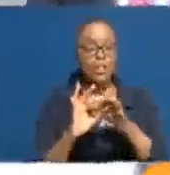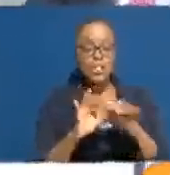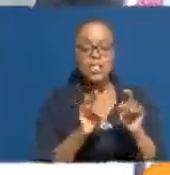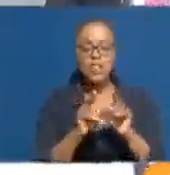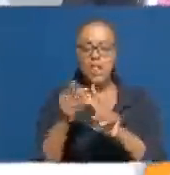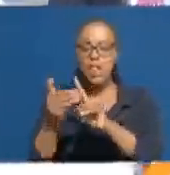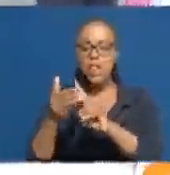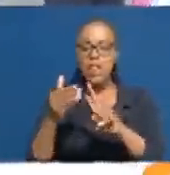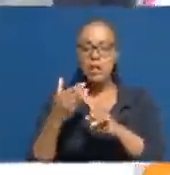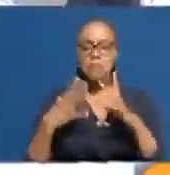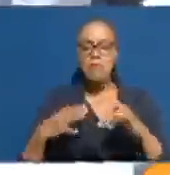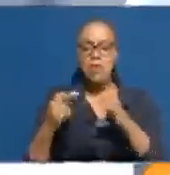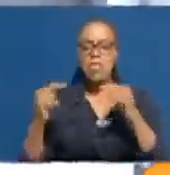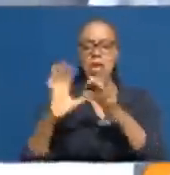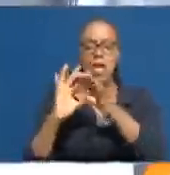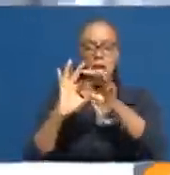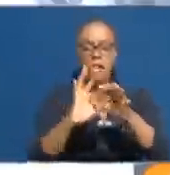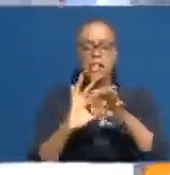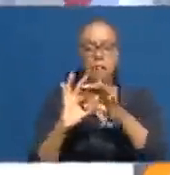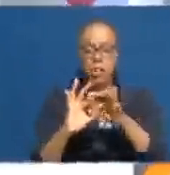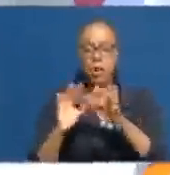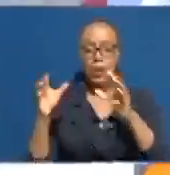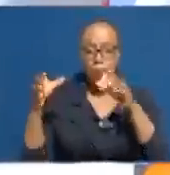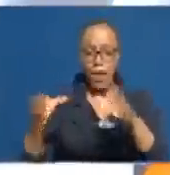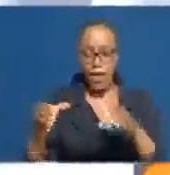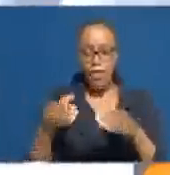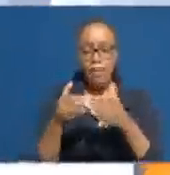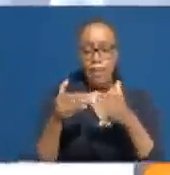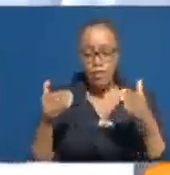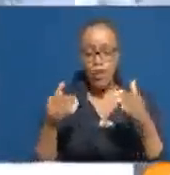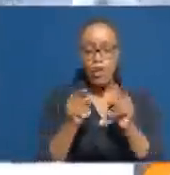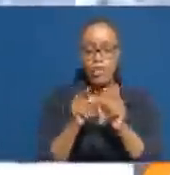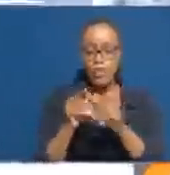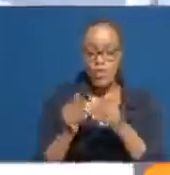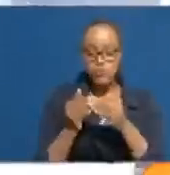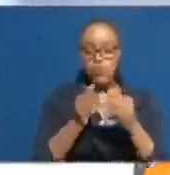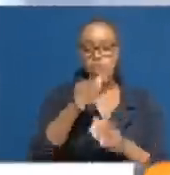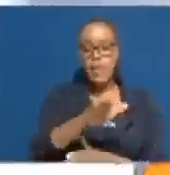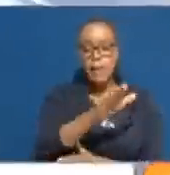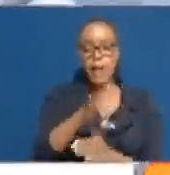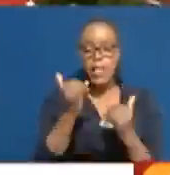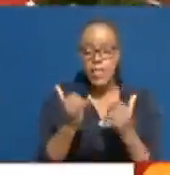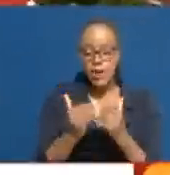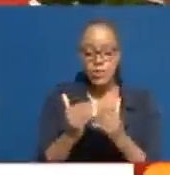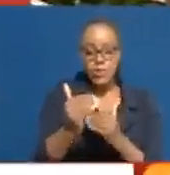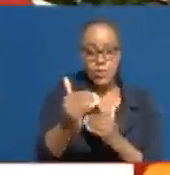wooing leaders from the rival Azimio-One Kenya coalition party ahead of picking parliamentary leadership in the coming days.